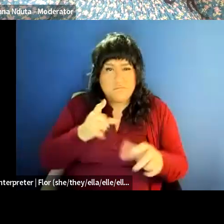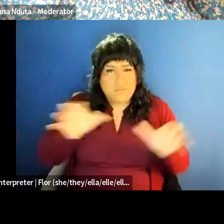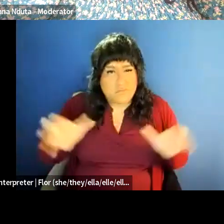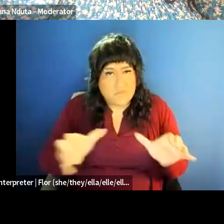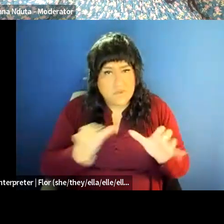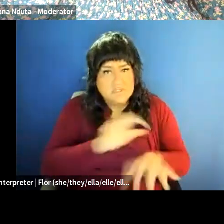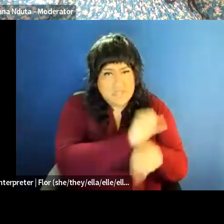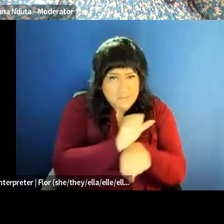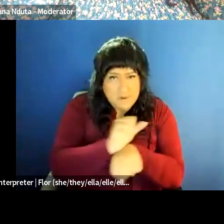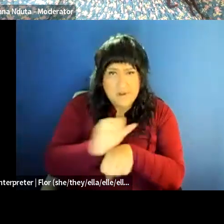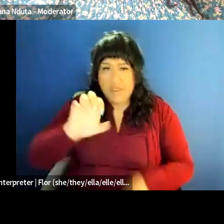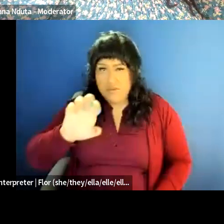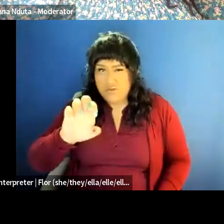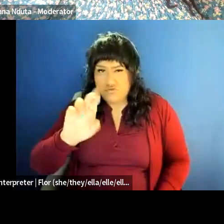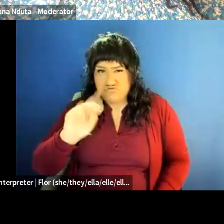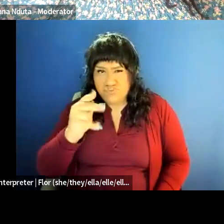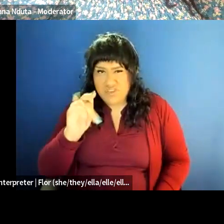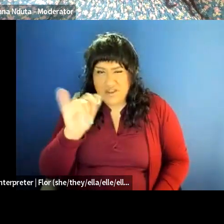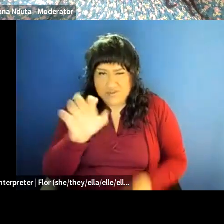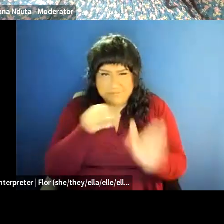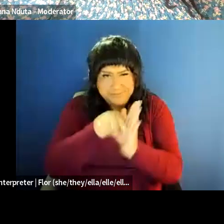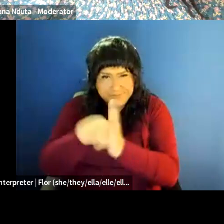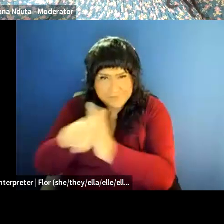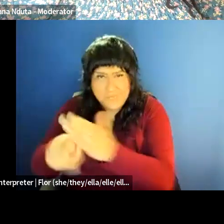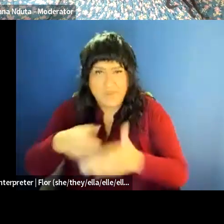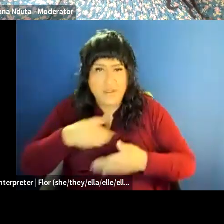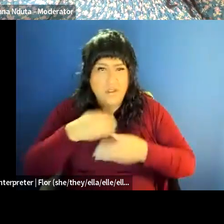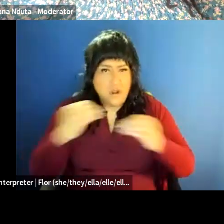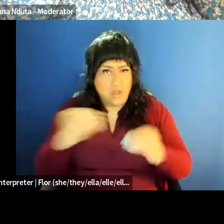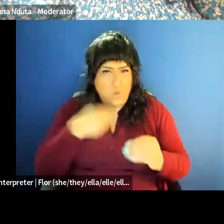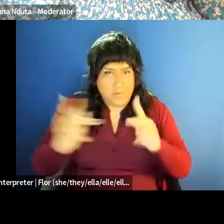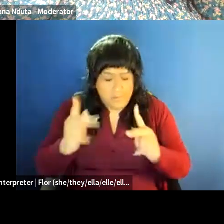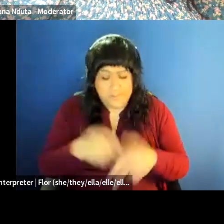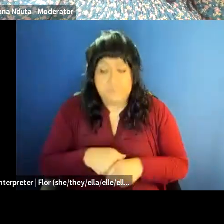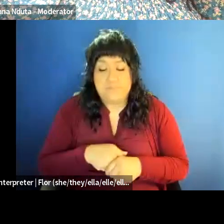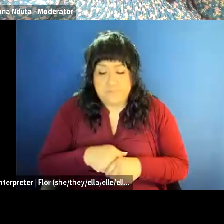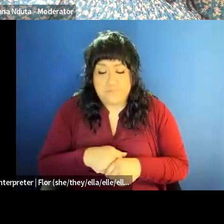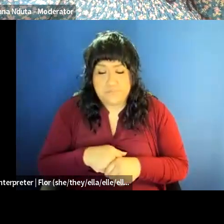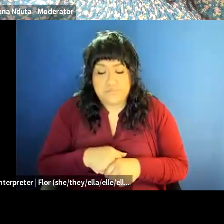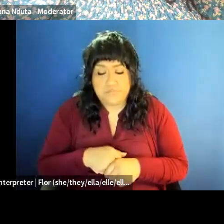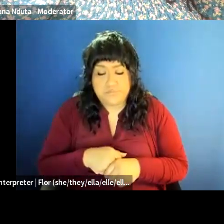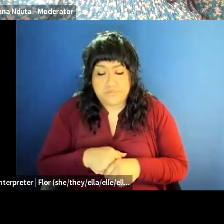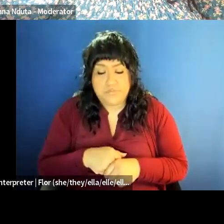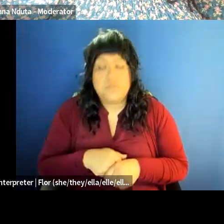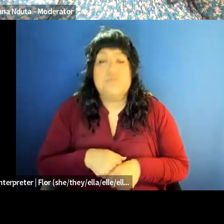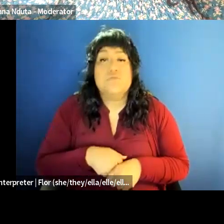eugenics. It is essential to lay a foundation for how we got to this present day